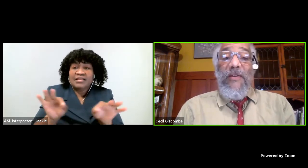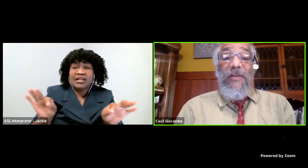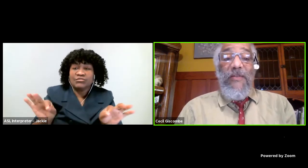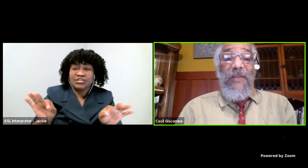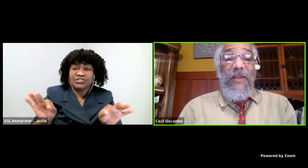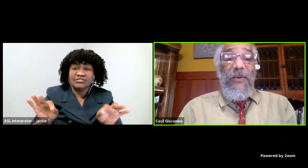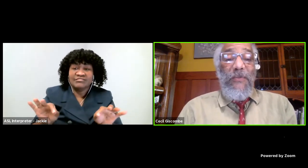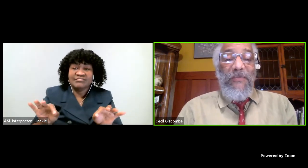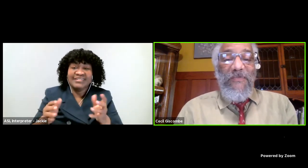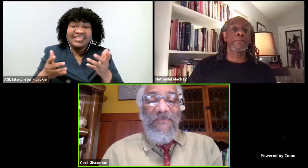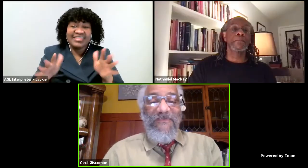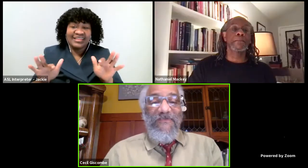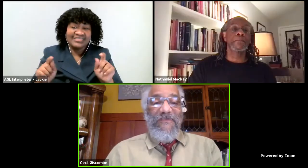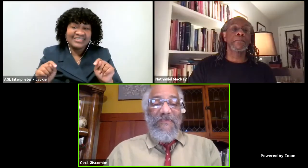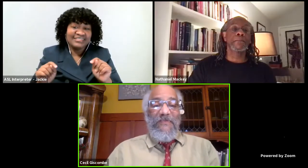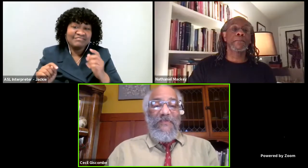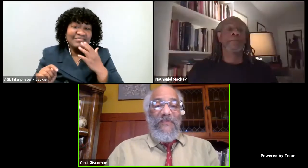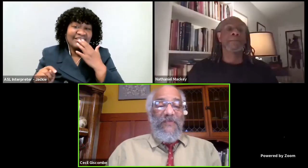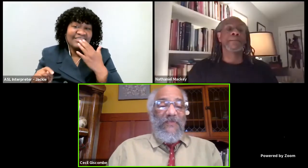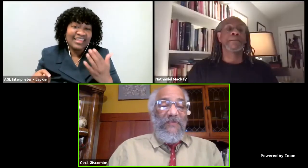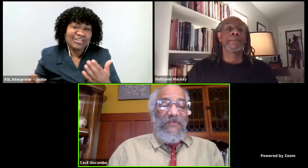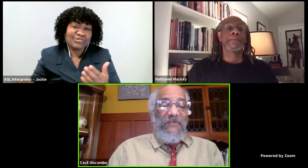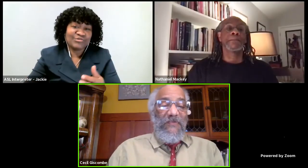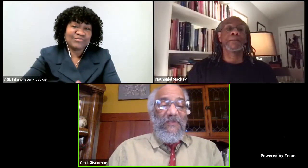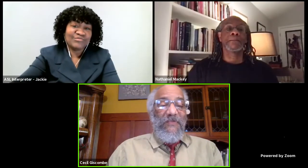That's it. Thank you.